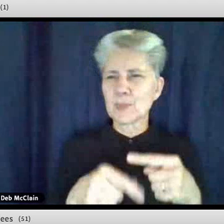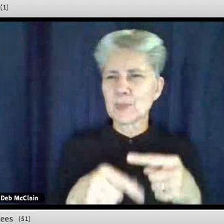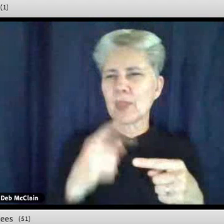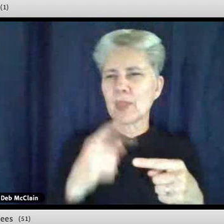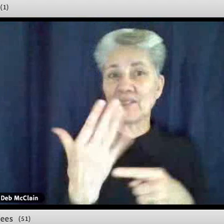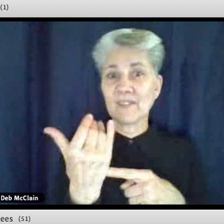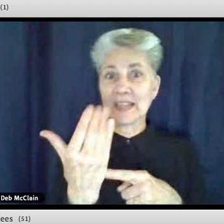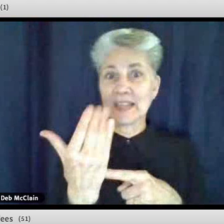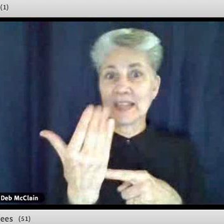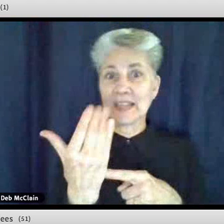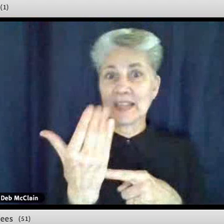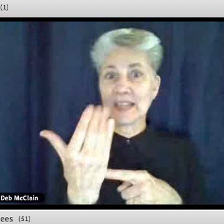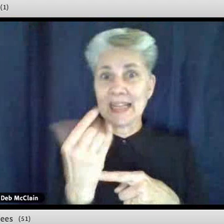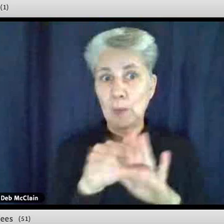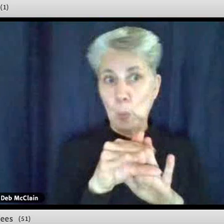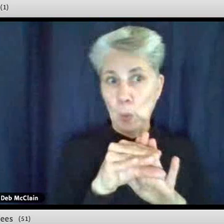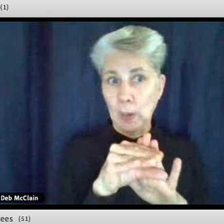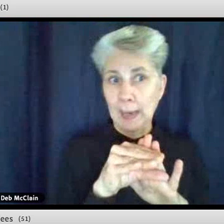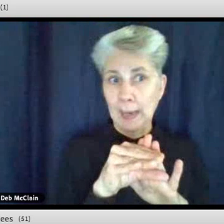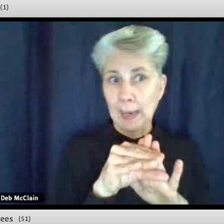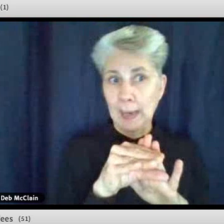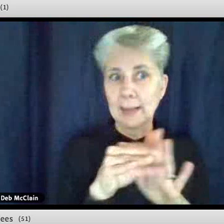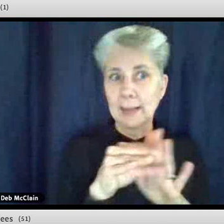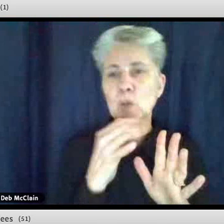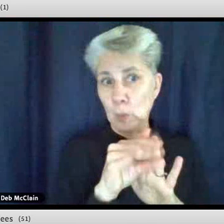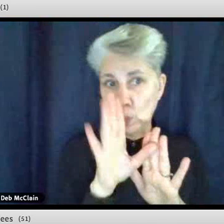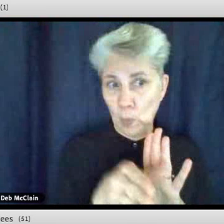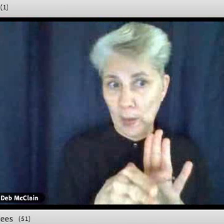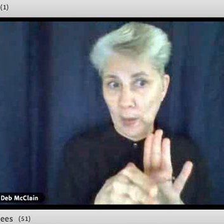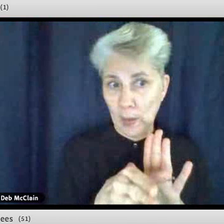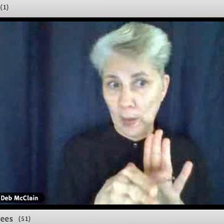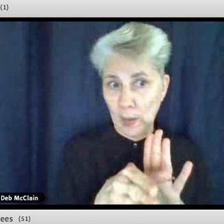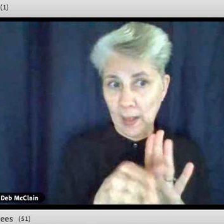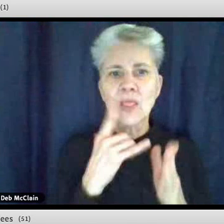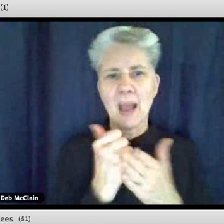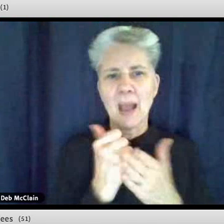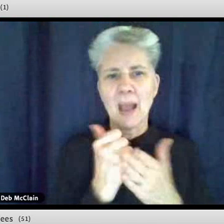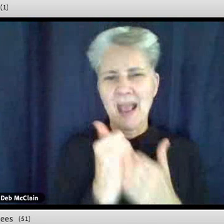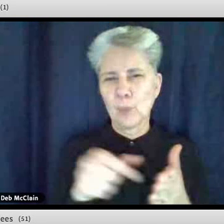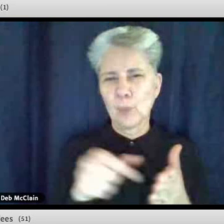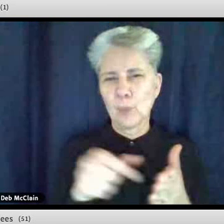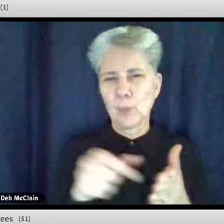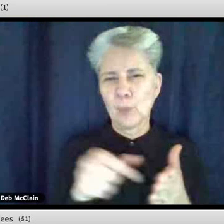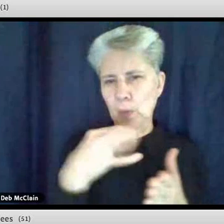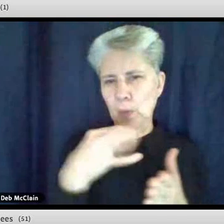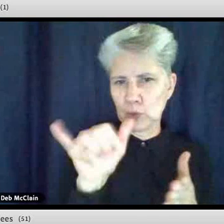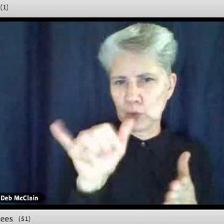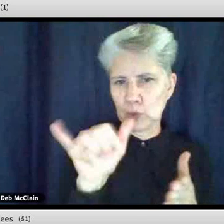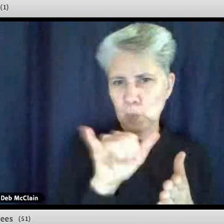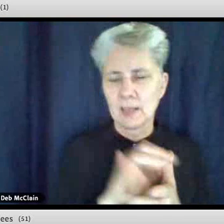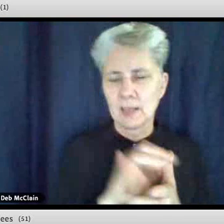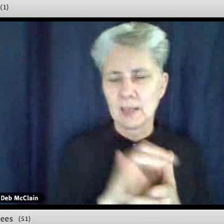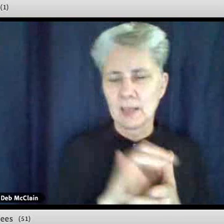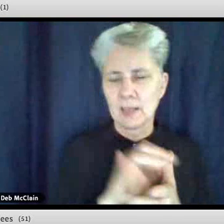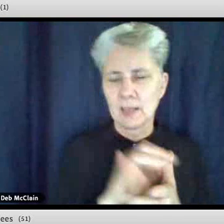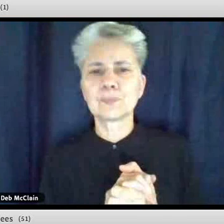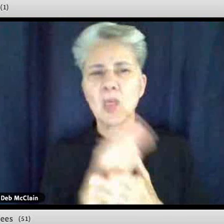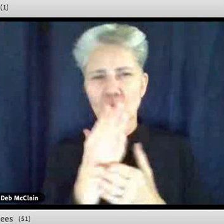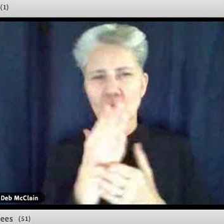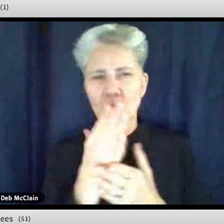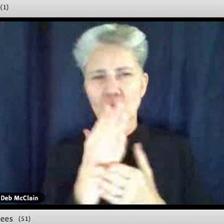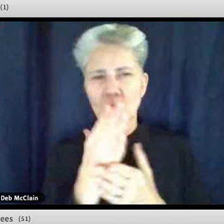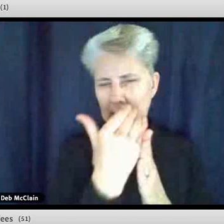are upcoming. And then I'm going to leave you with these, but there's about 15 that are recorded or will soon be recorded that